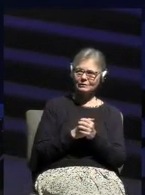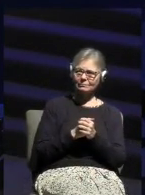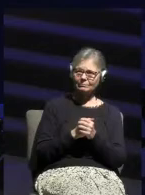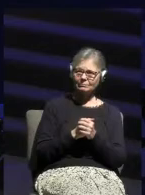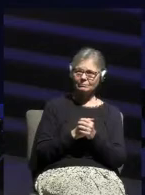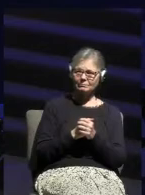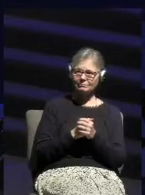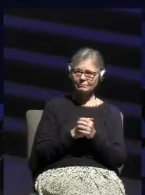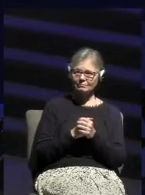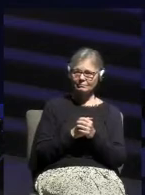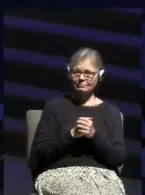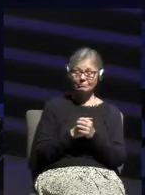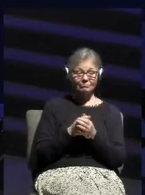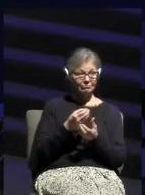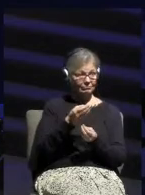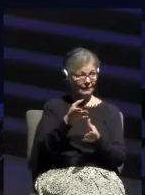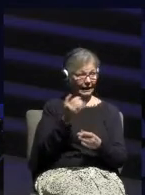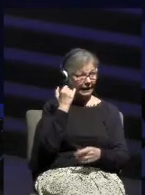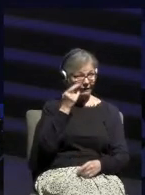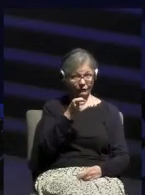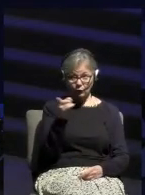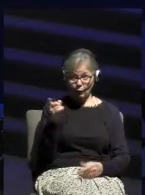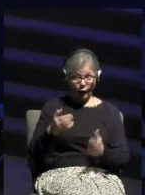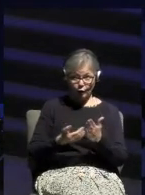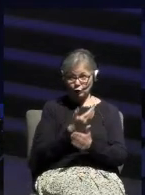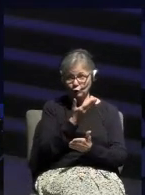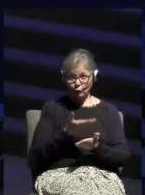say that if you're new